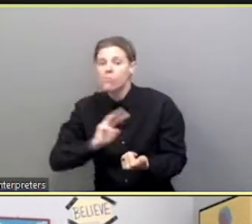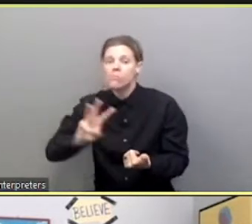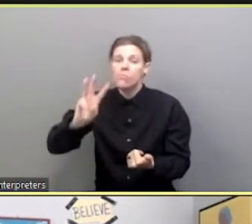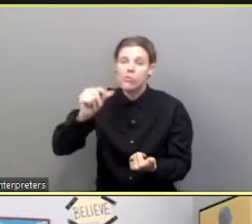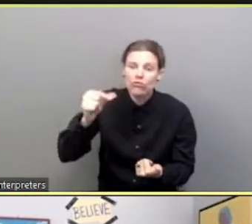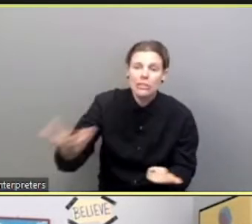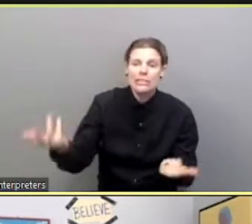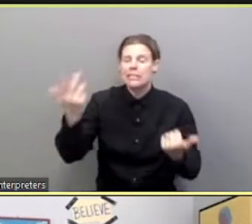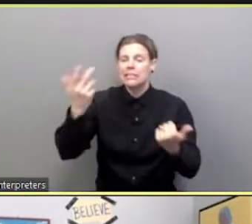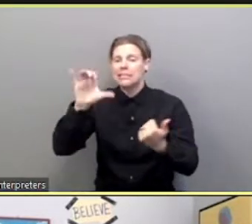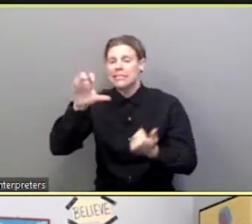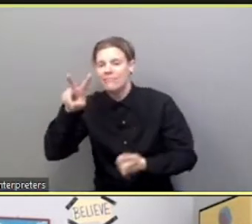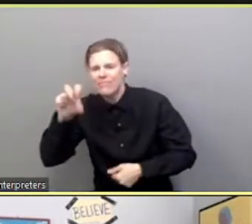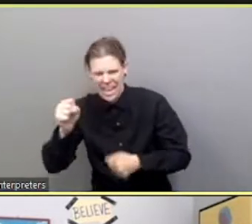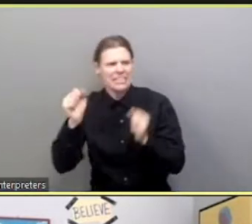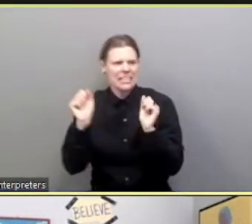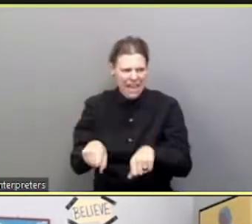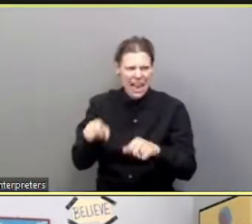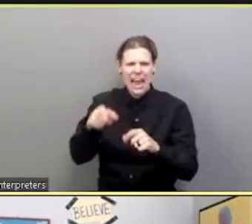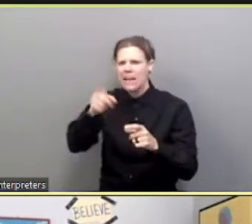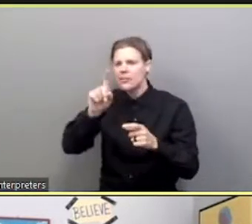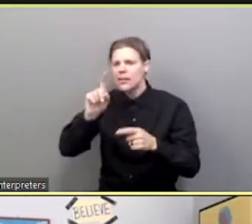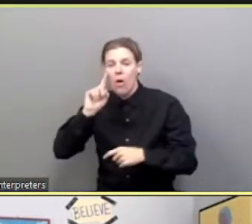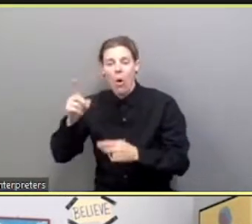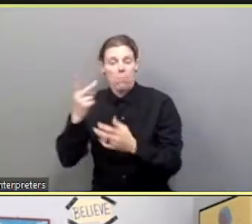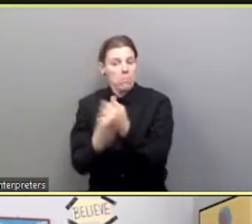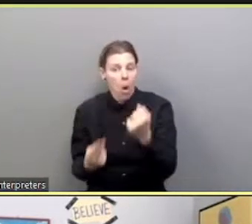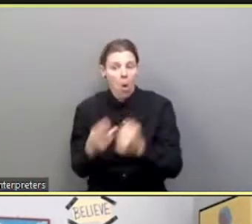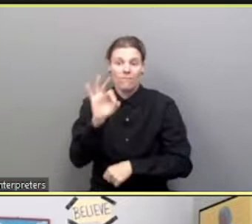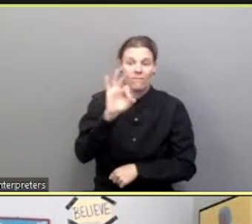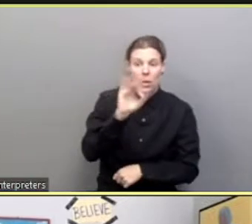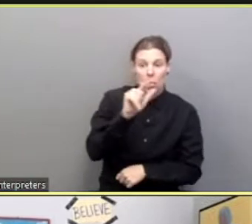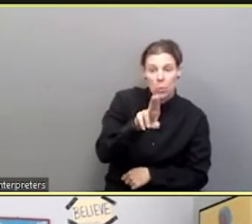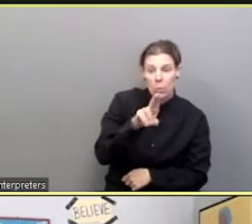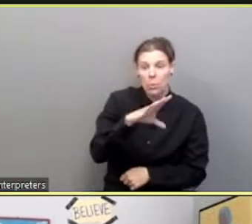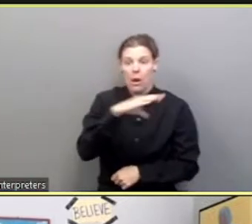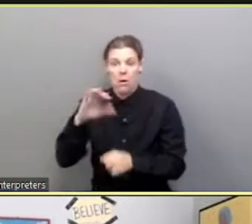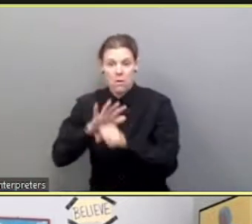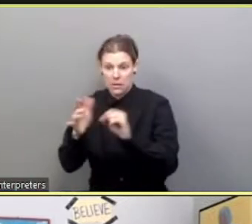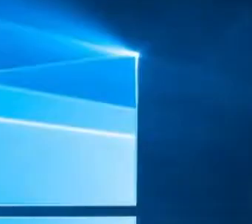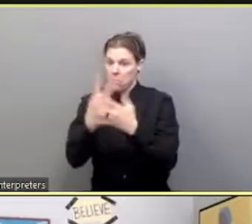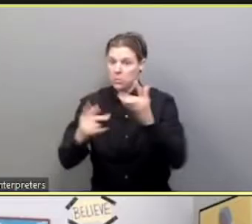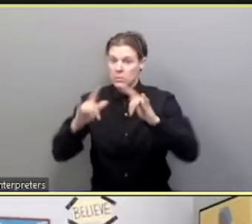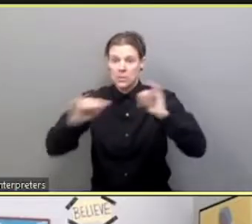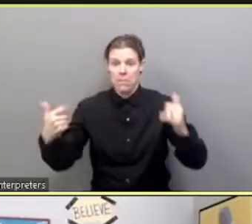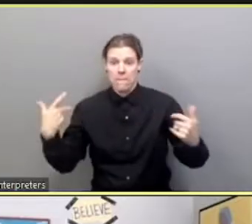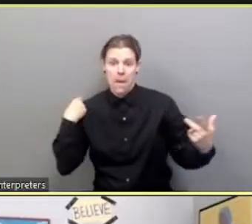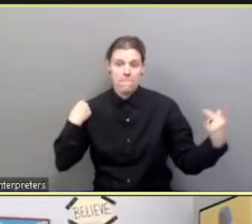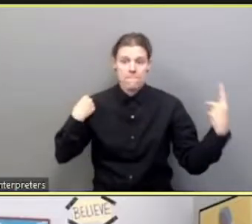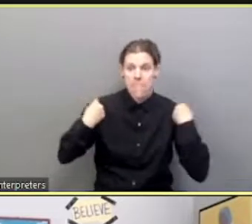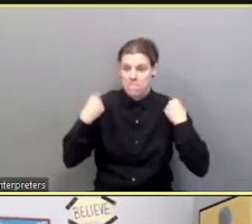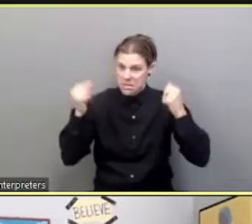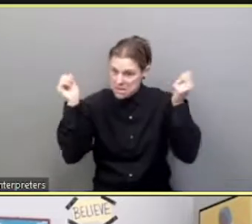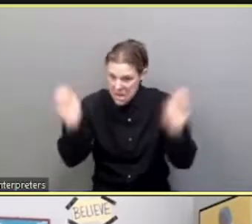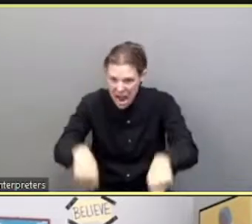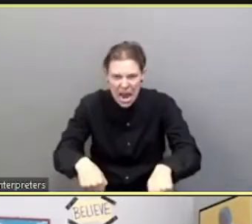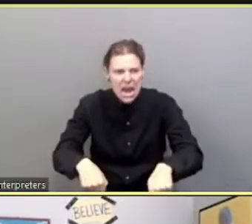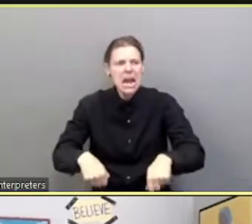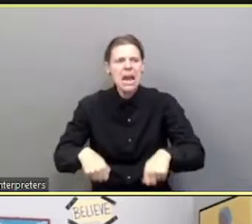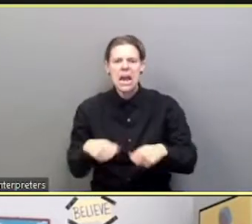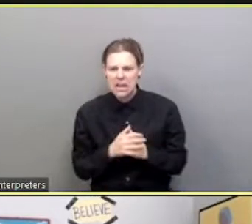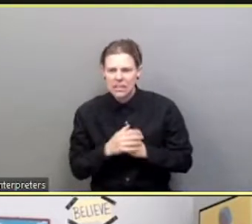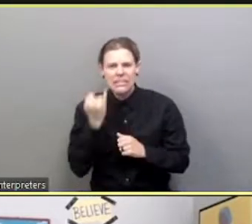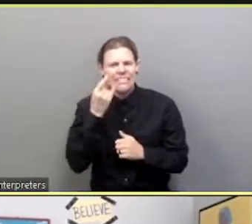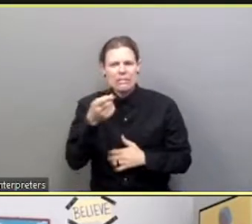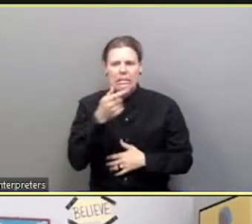just talk to people, your providers, other people you trust if you have questions about the COVID-19 vaccine or about your